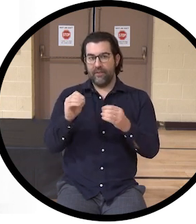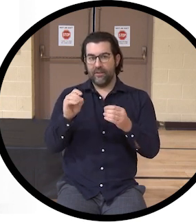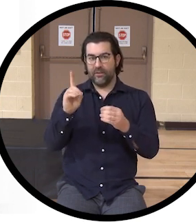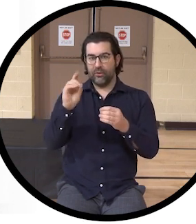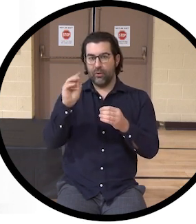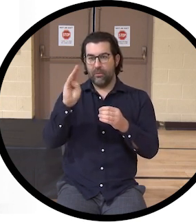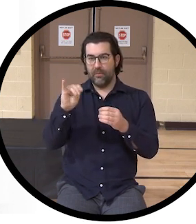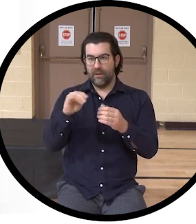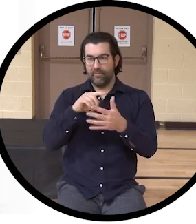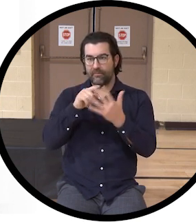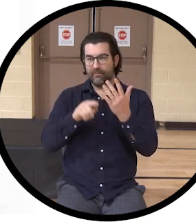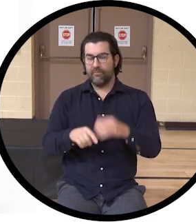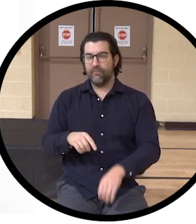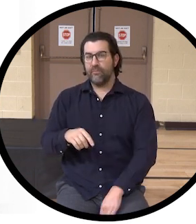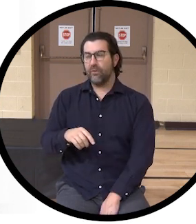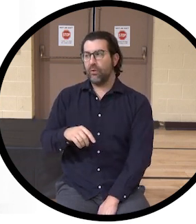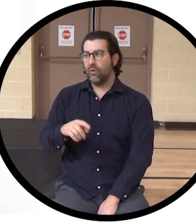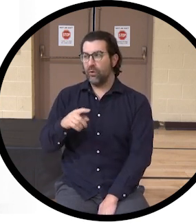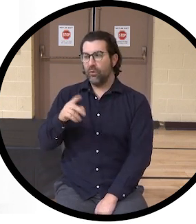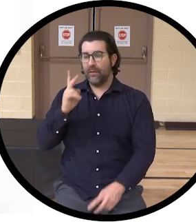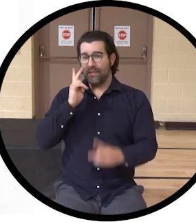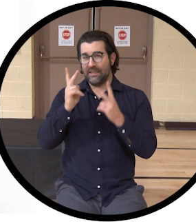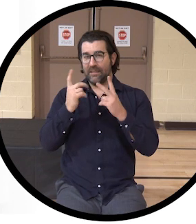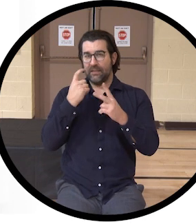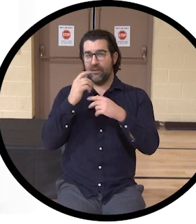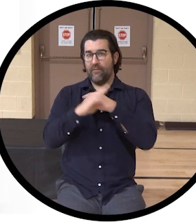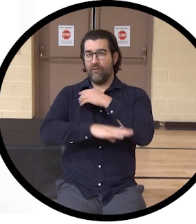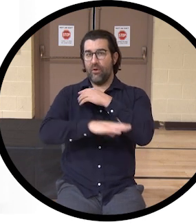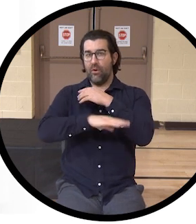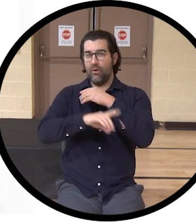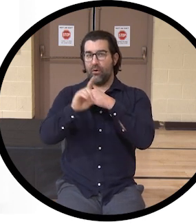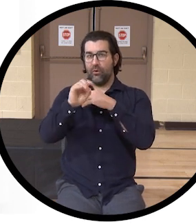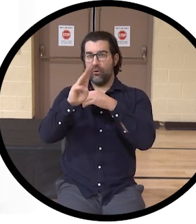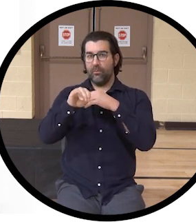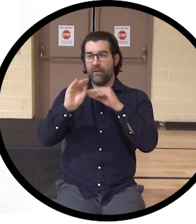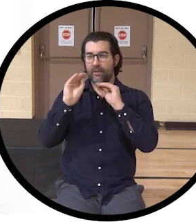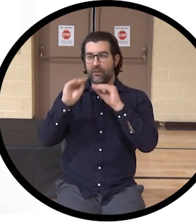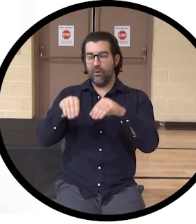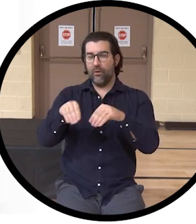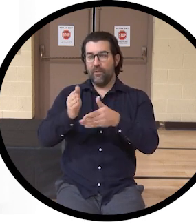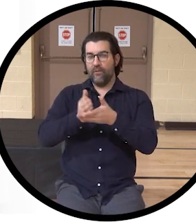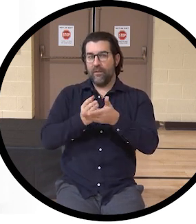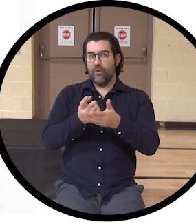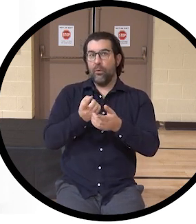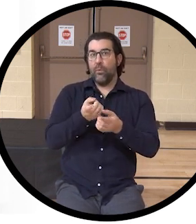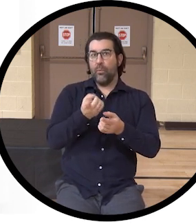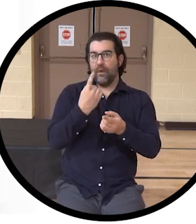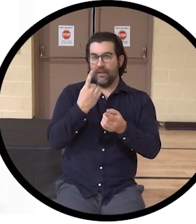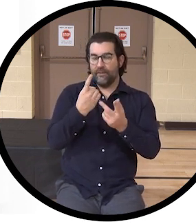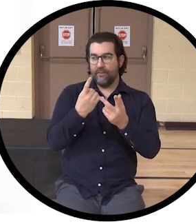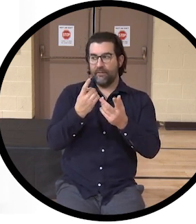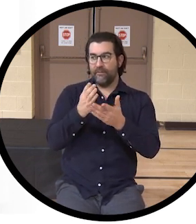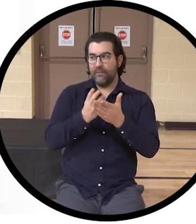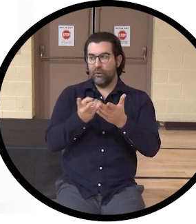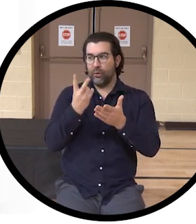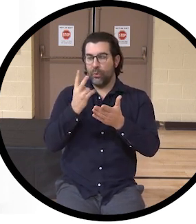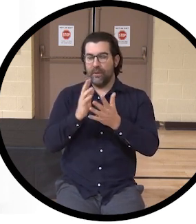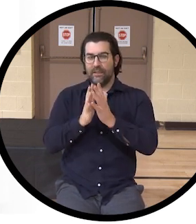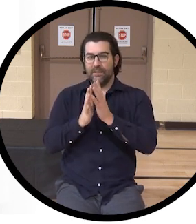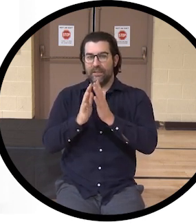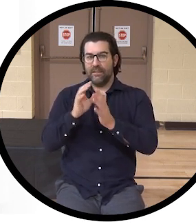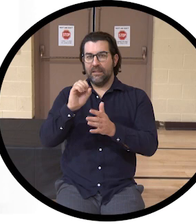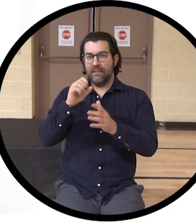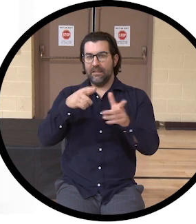And then, as most of you have seen in the fall, Domi installed the Phase 1 of Phase 2, which were the speed tables